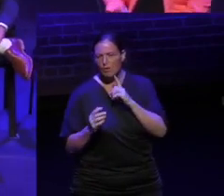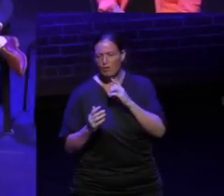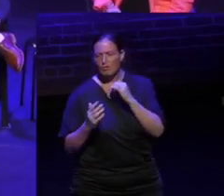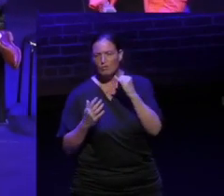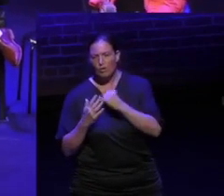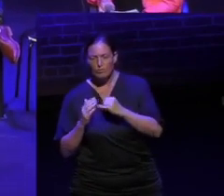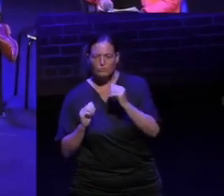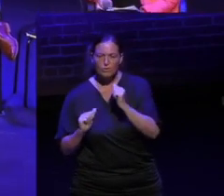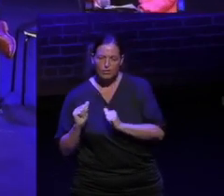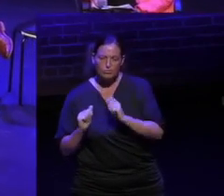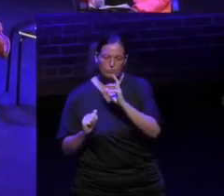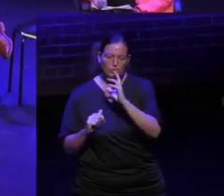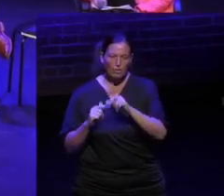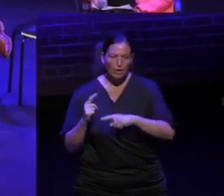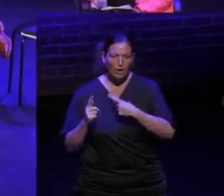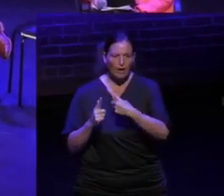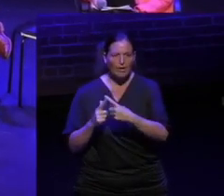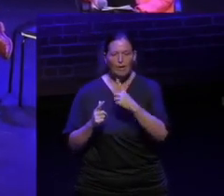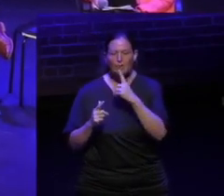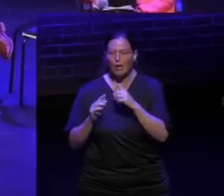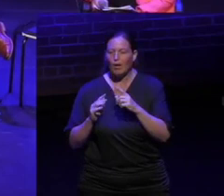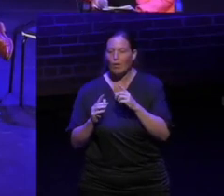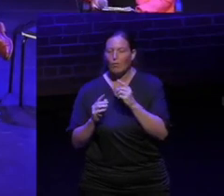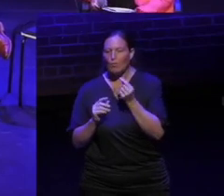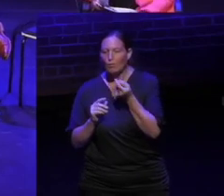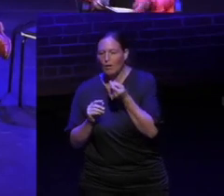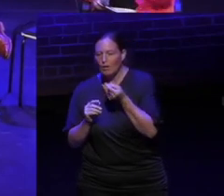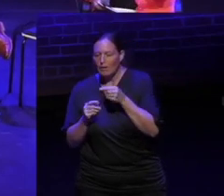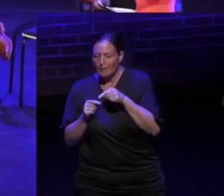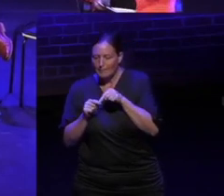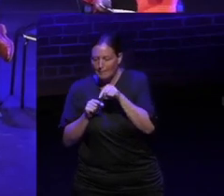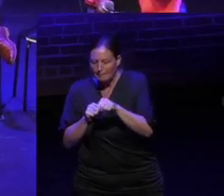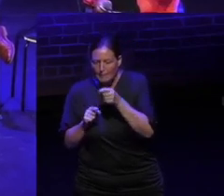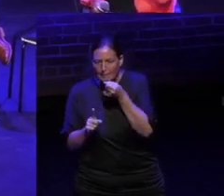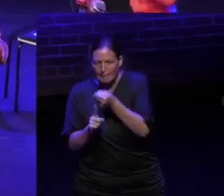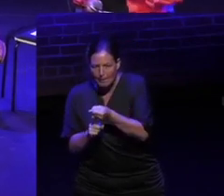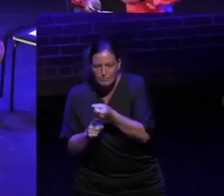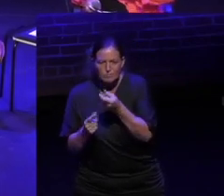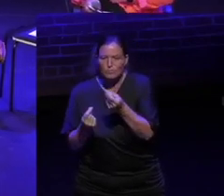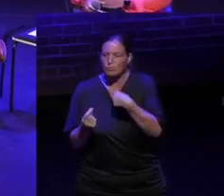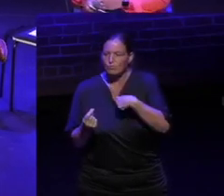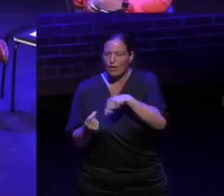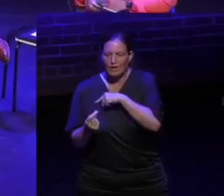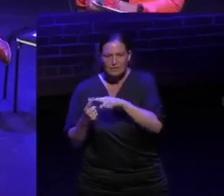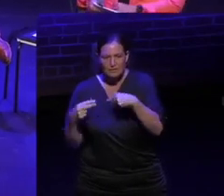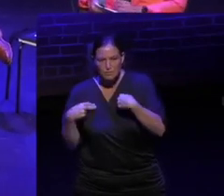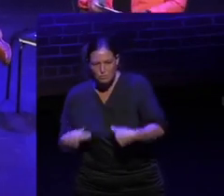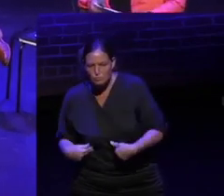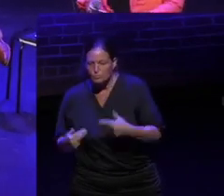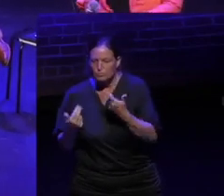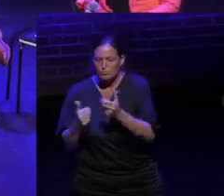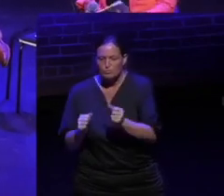a couple of different ways. We can talk about intrinsic impact, so what the arts do for us as humans as we